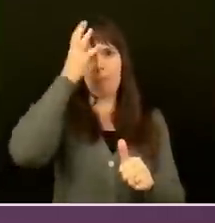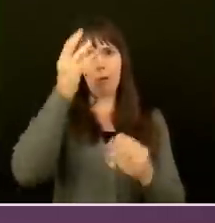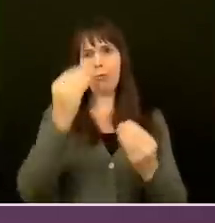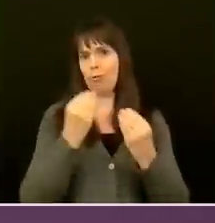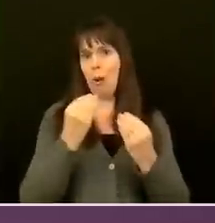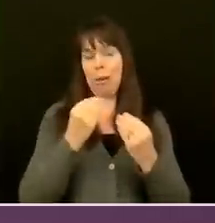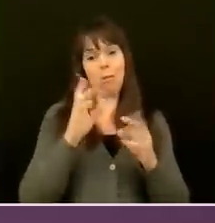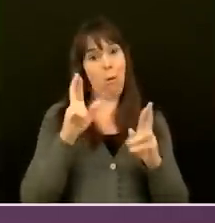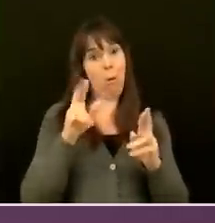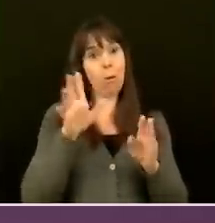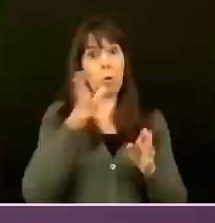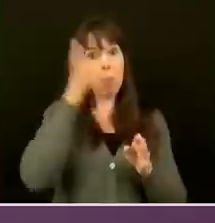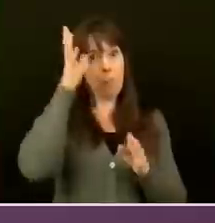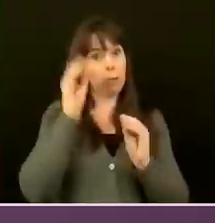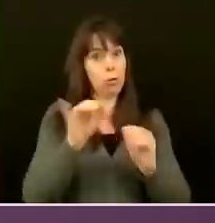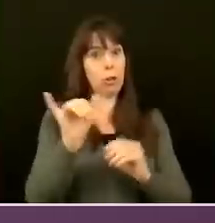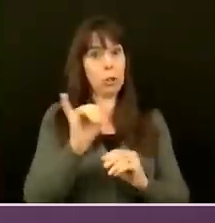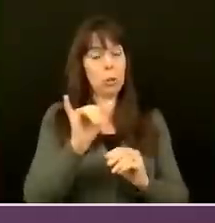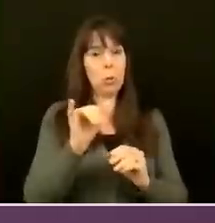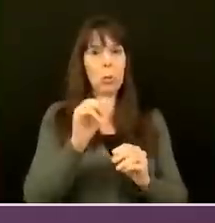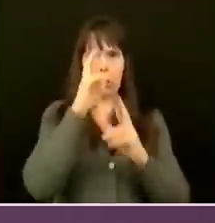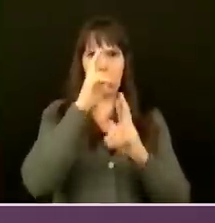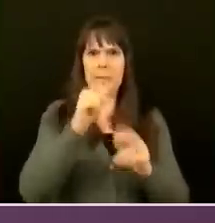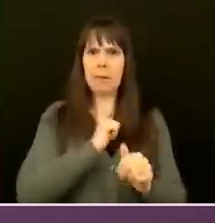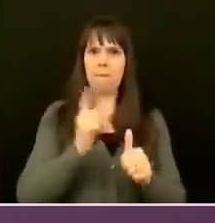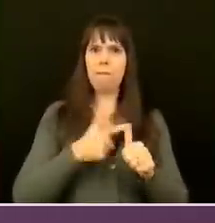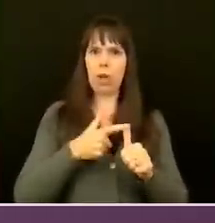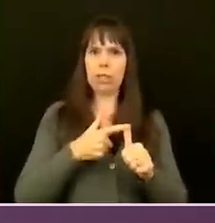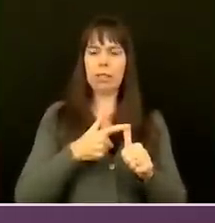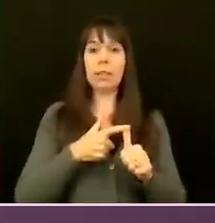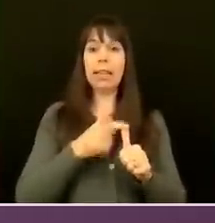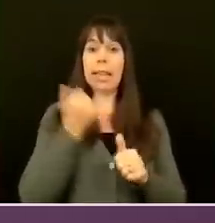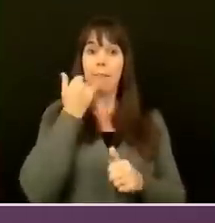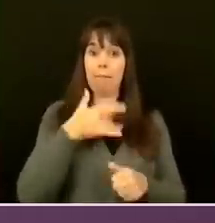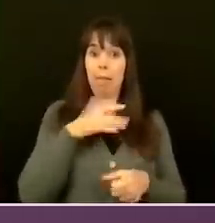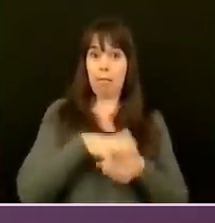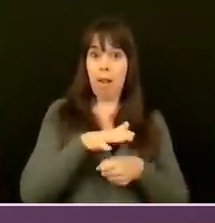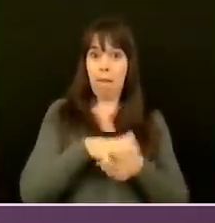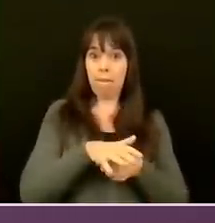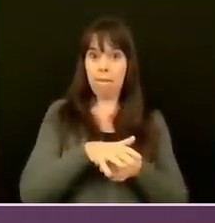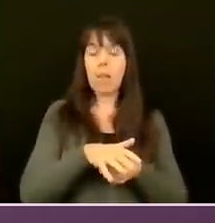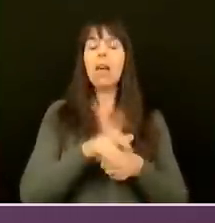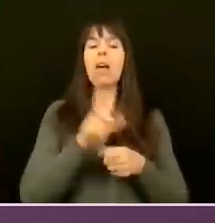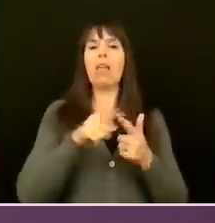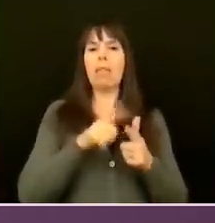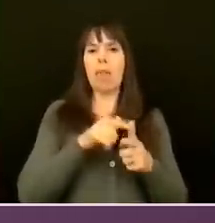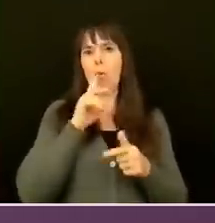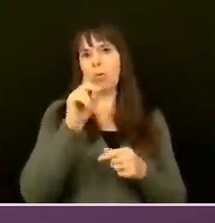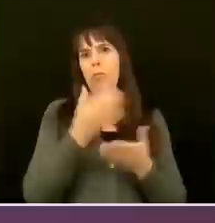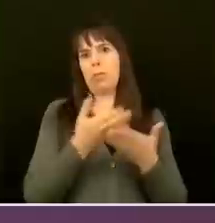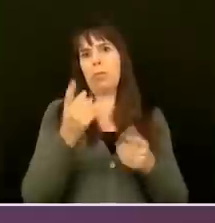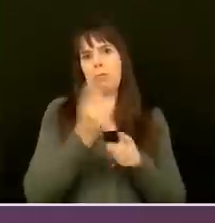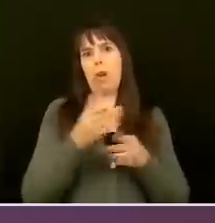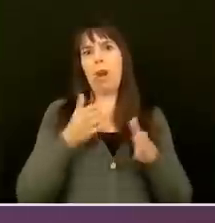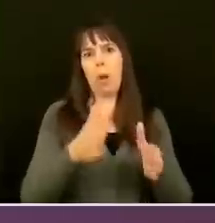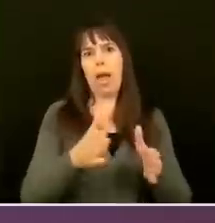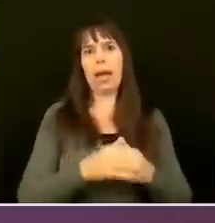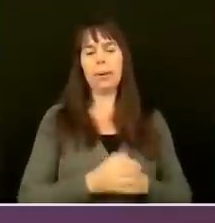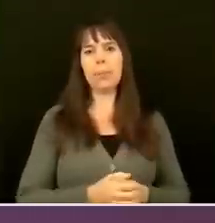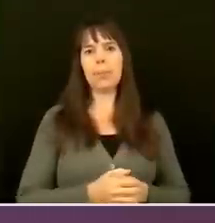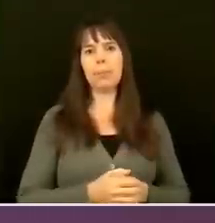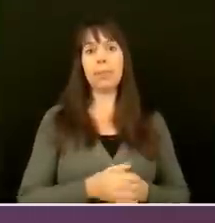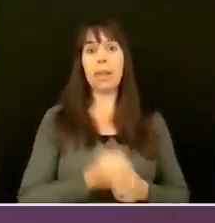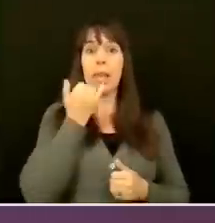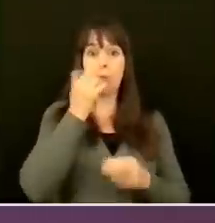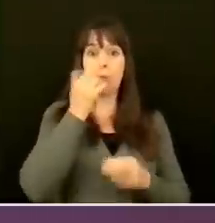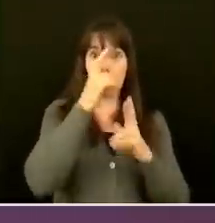hope your parents taught you this. Respect yourself first. You respect yourself enough that you're going to do things the right way. You respect